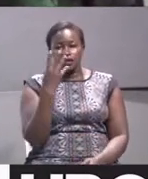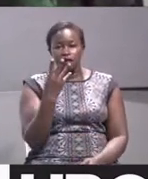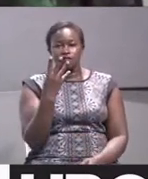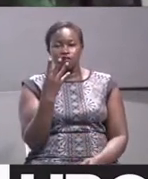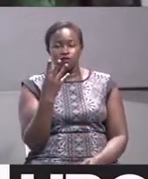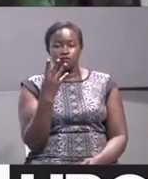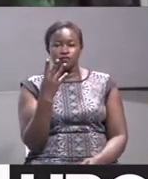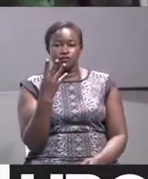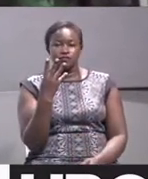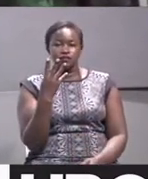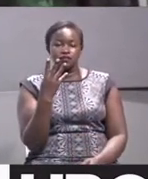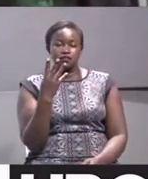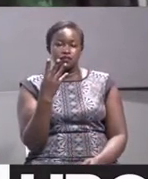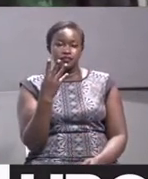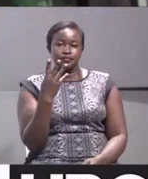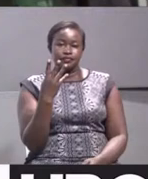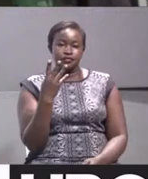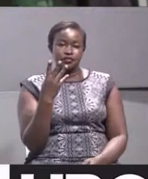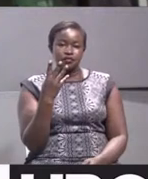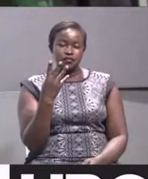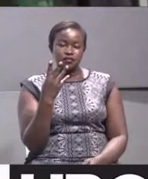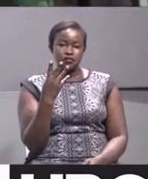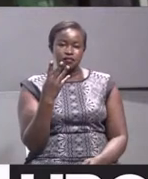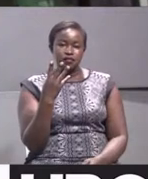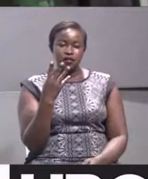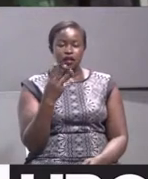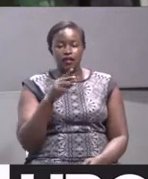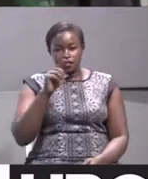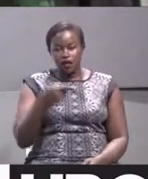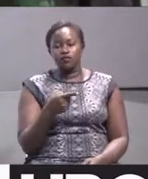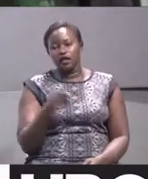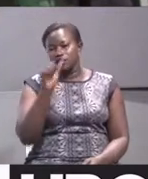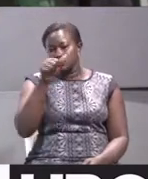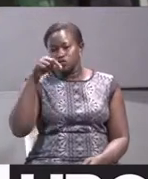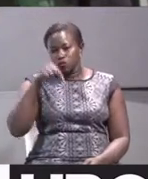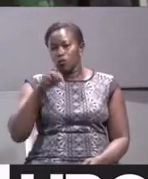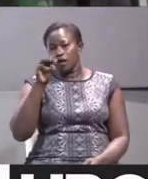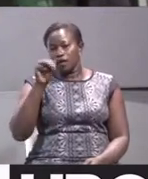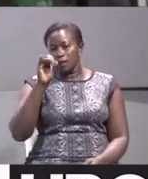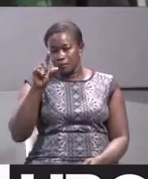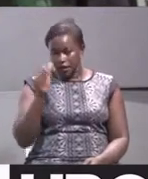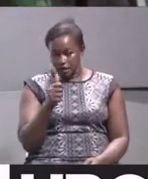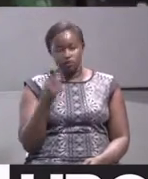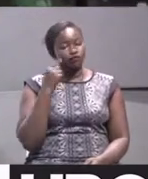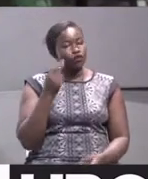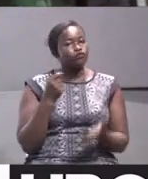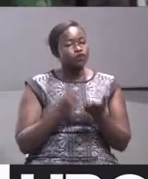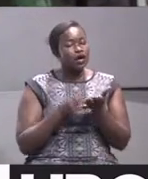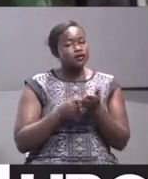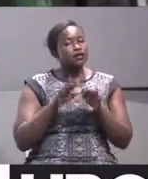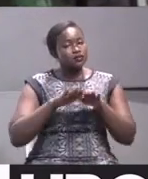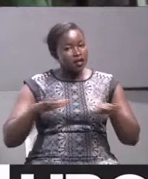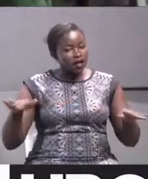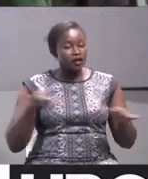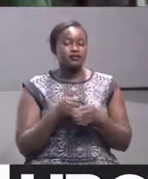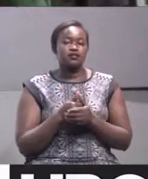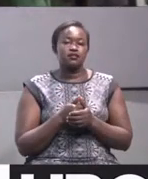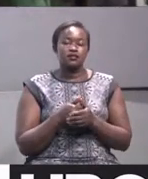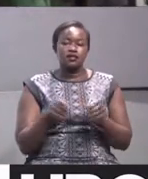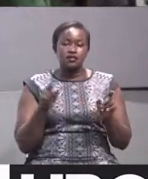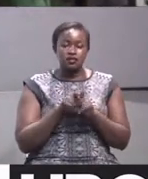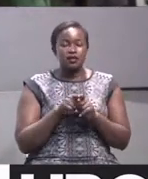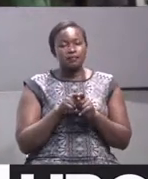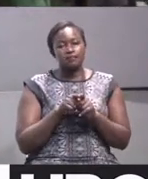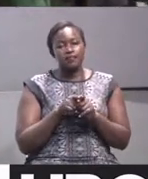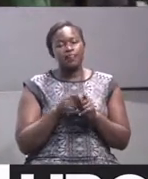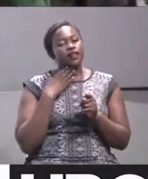94,000 square miles that constitute Uganda's land, you still find that it will take